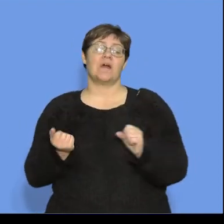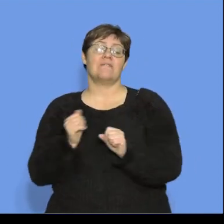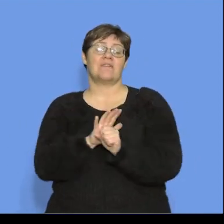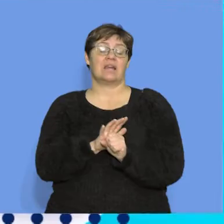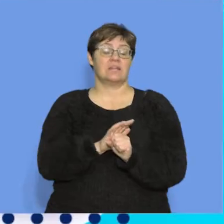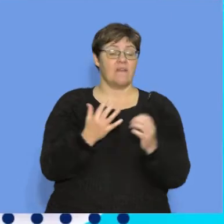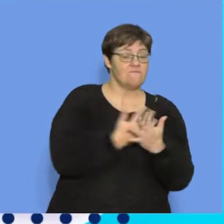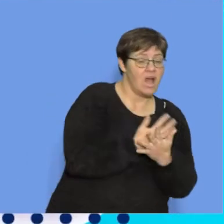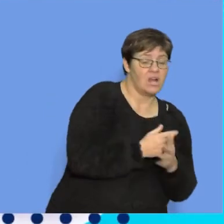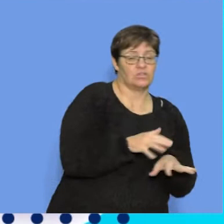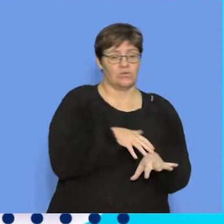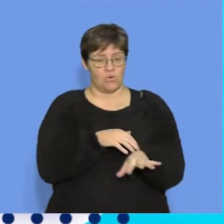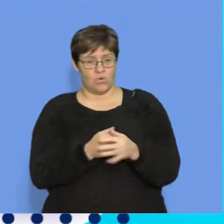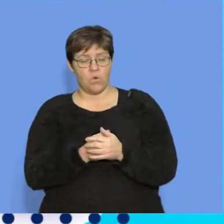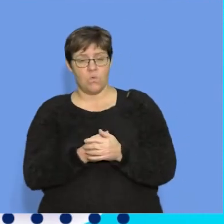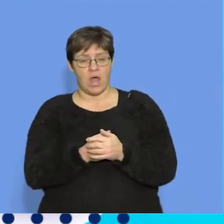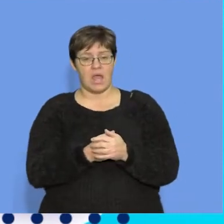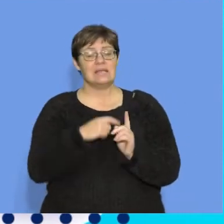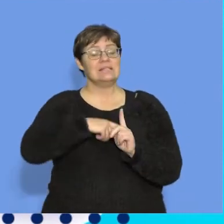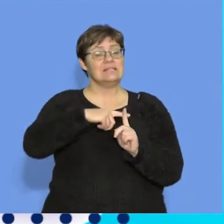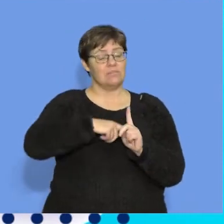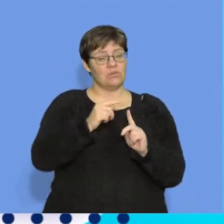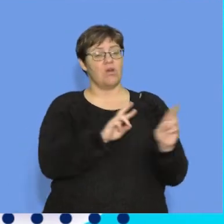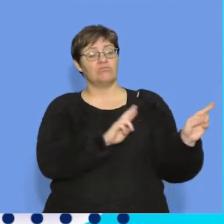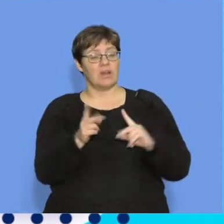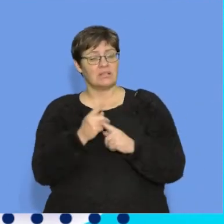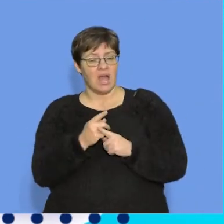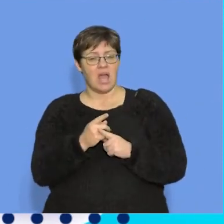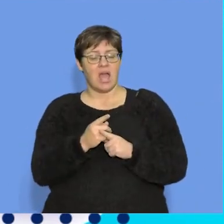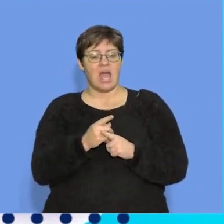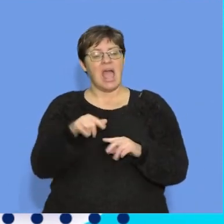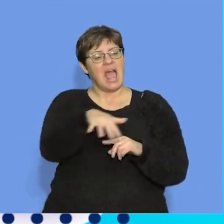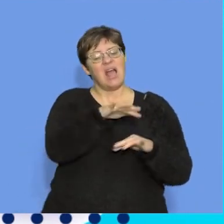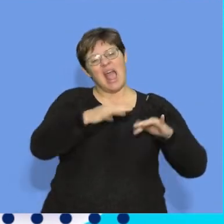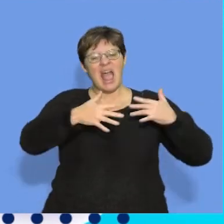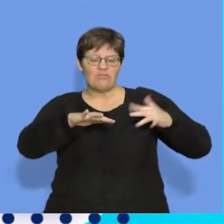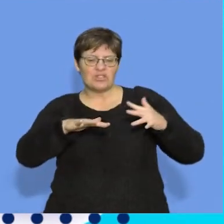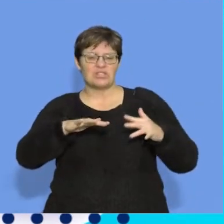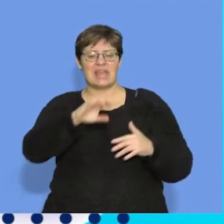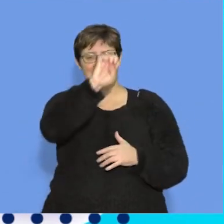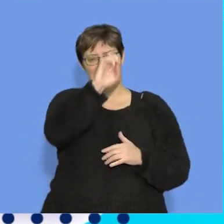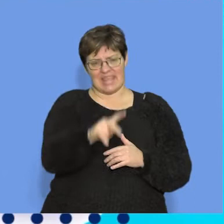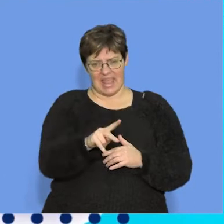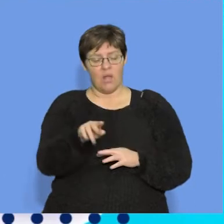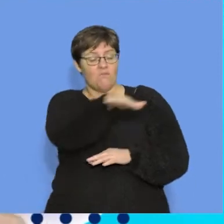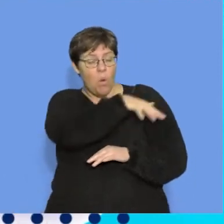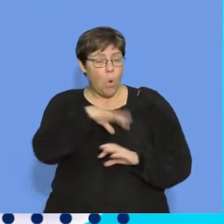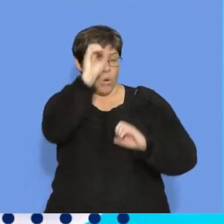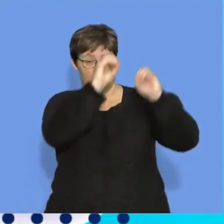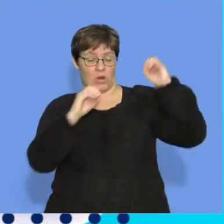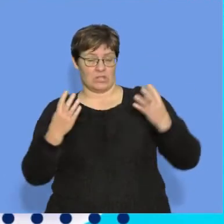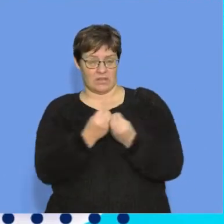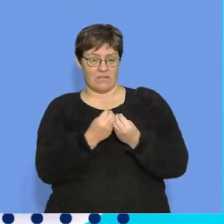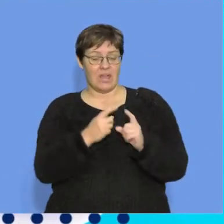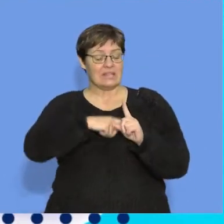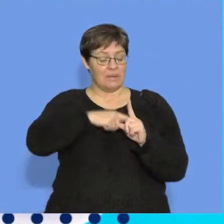of reaction because temperature is related to the average kinetic energy of all the molecules together. So if you increase